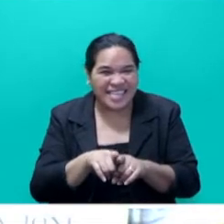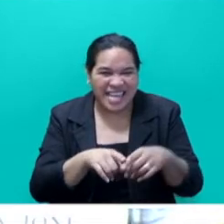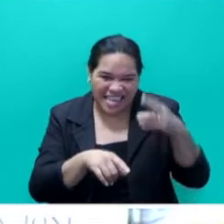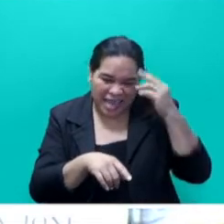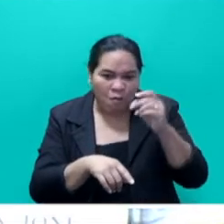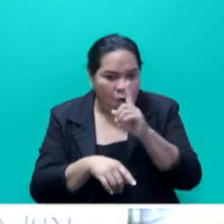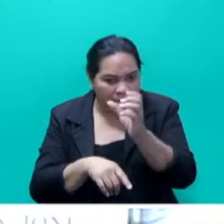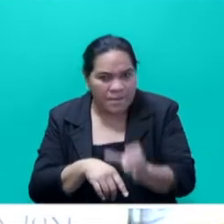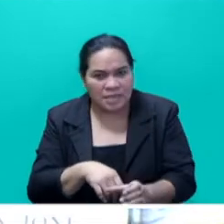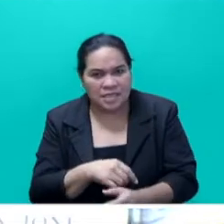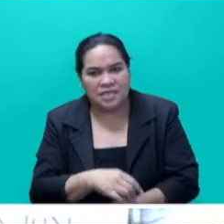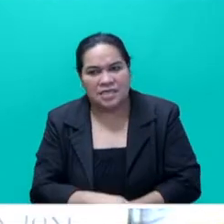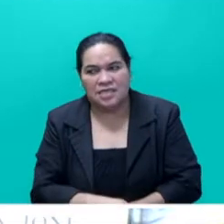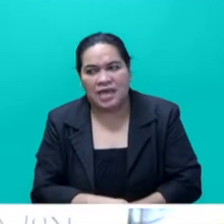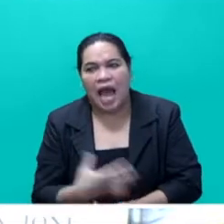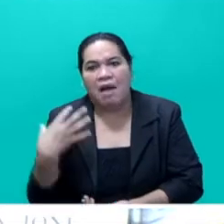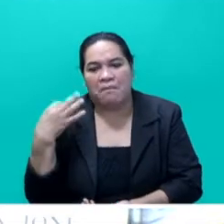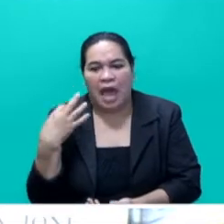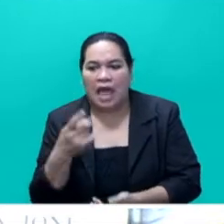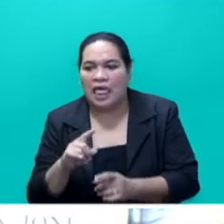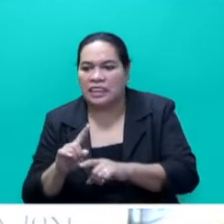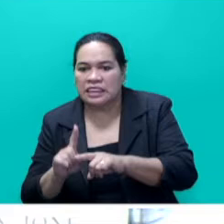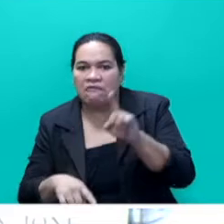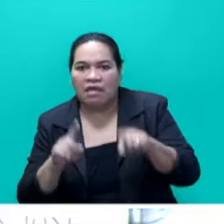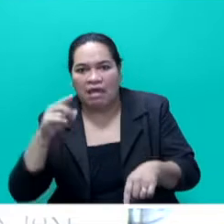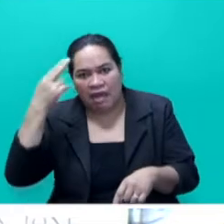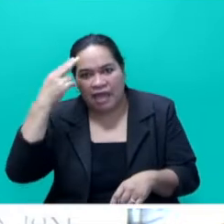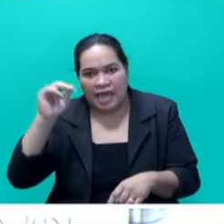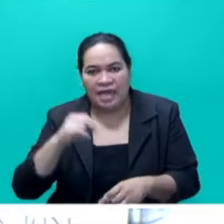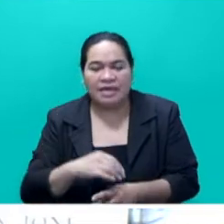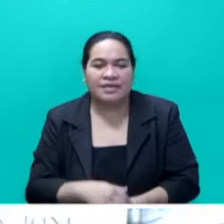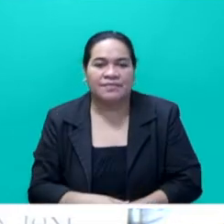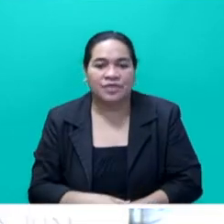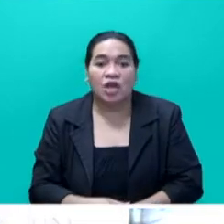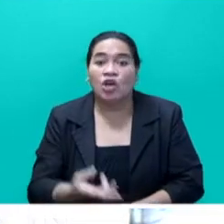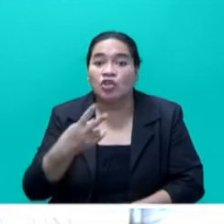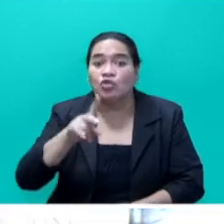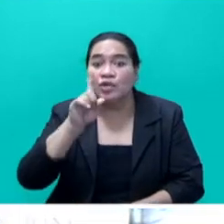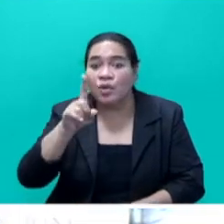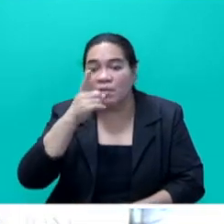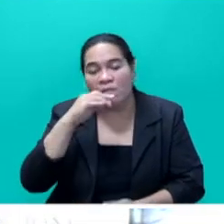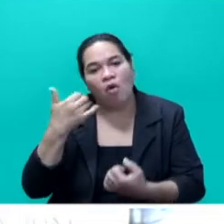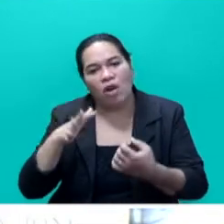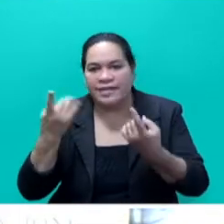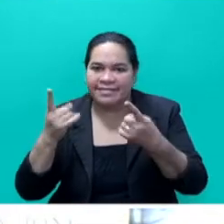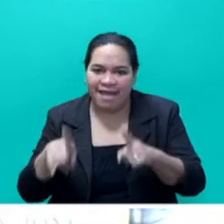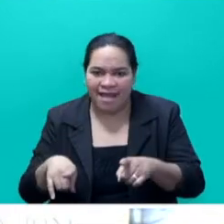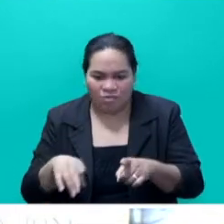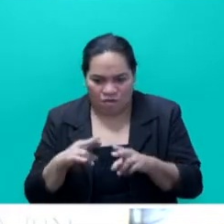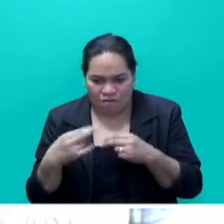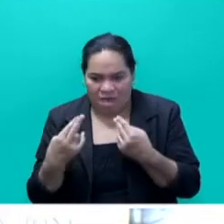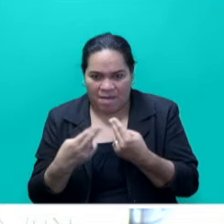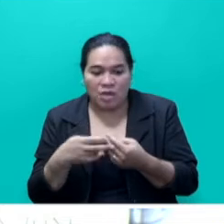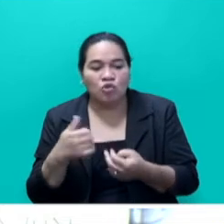person, applying under different names. And then 21 were people who actually deceased. So families, used